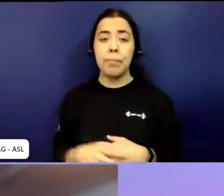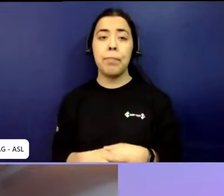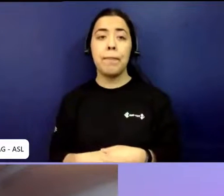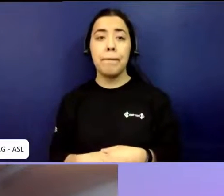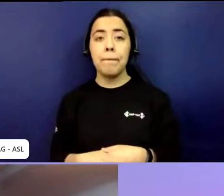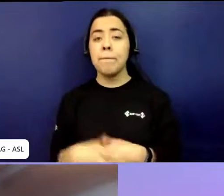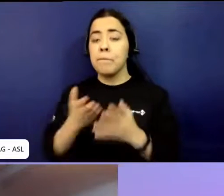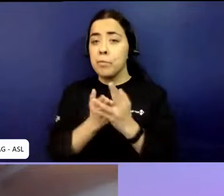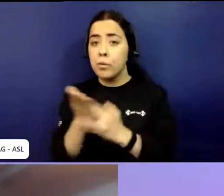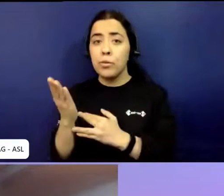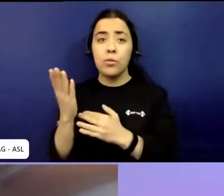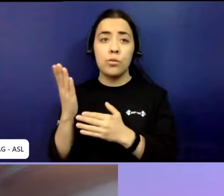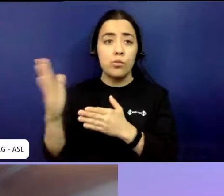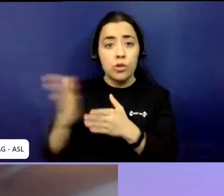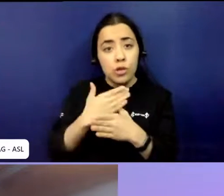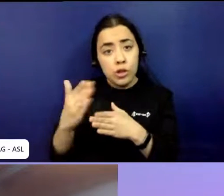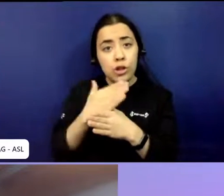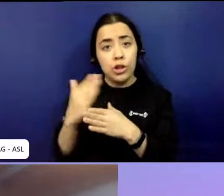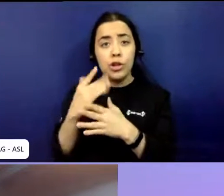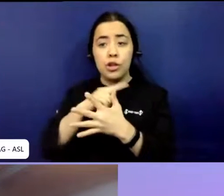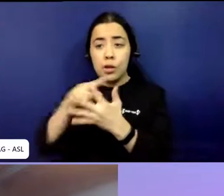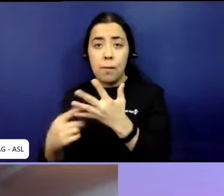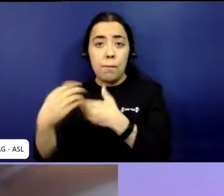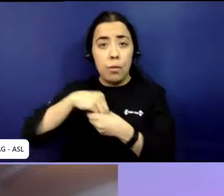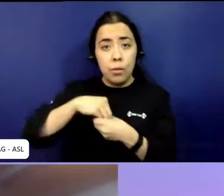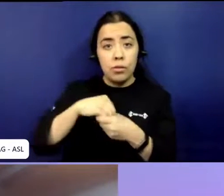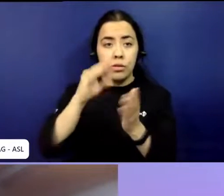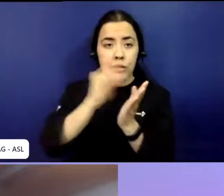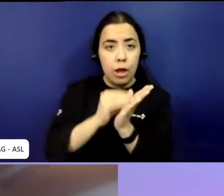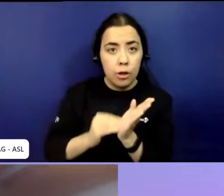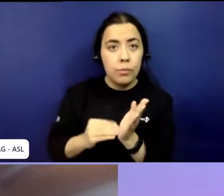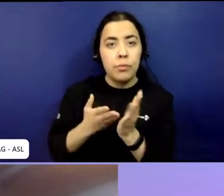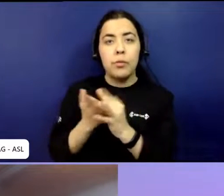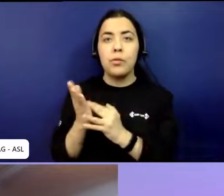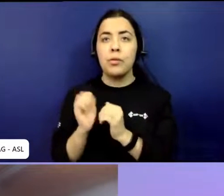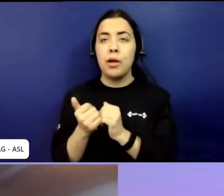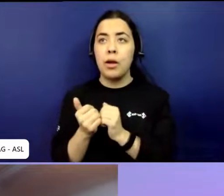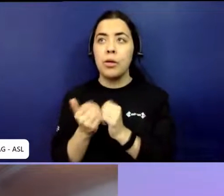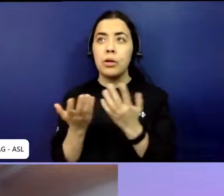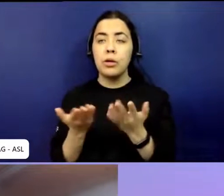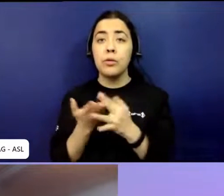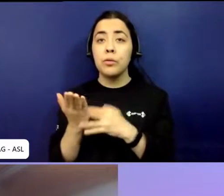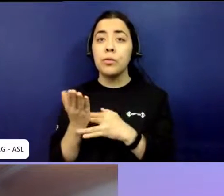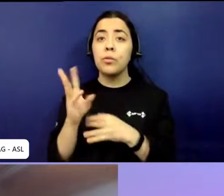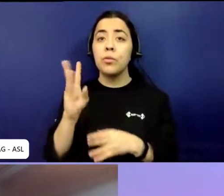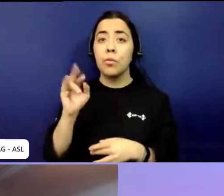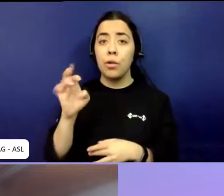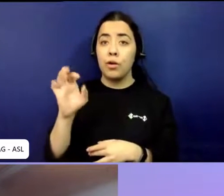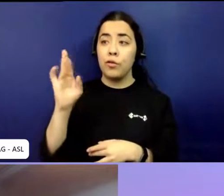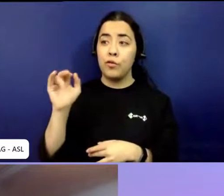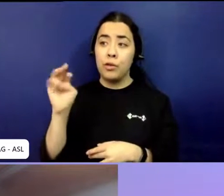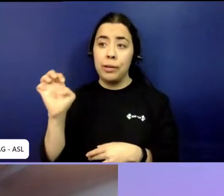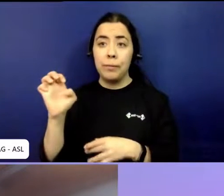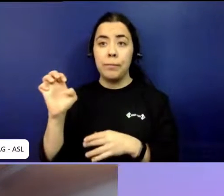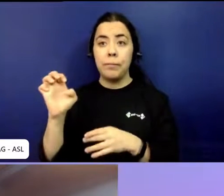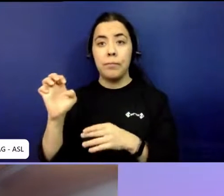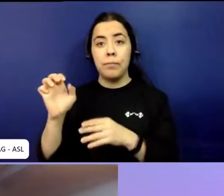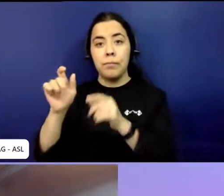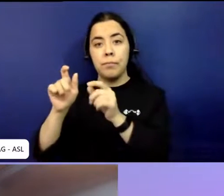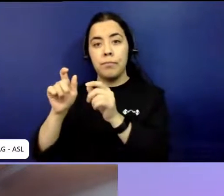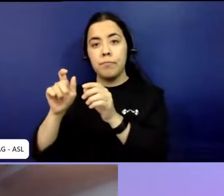shared components, documenting also through the wireframe